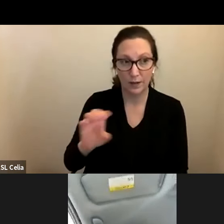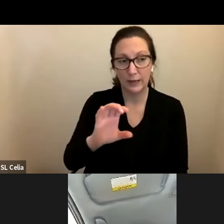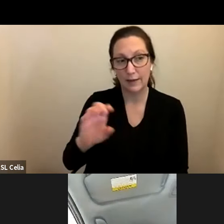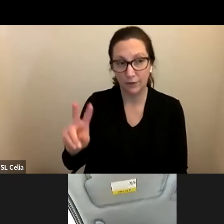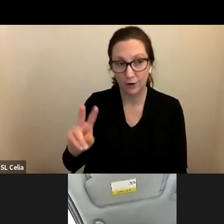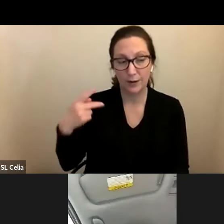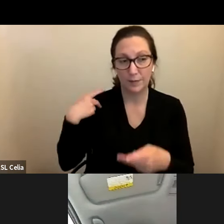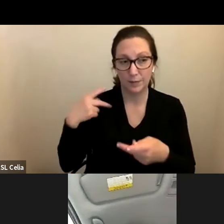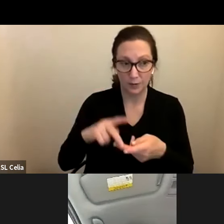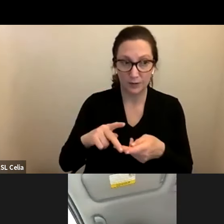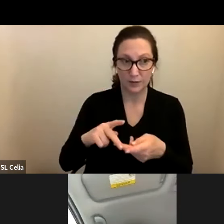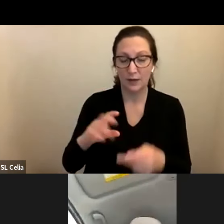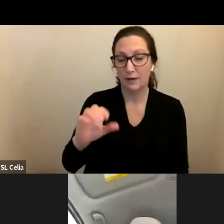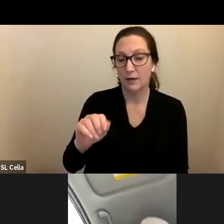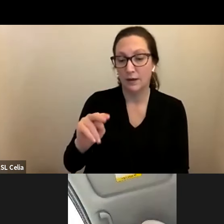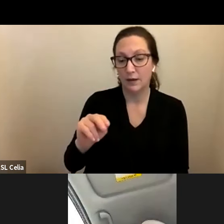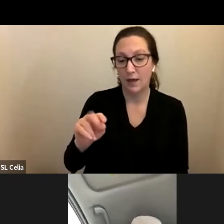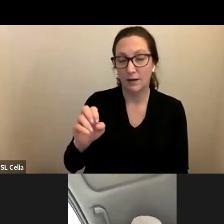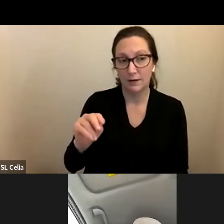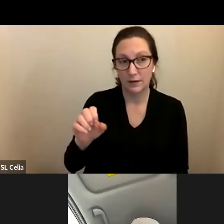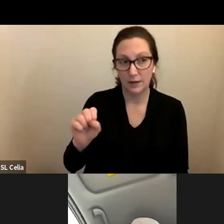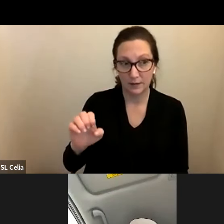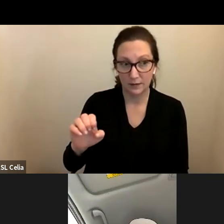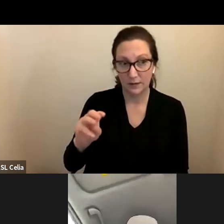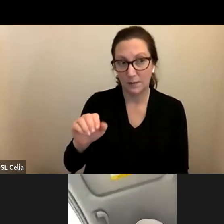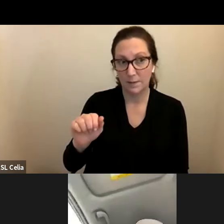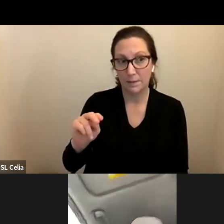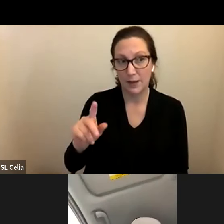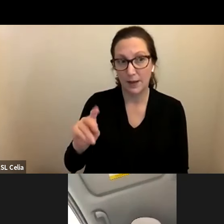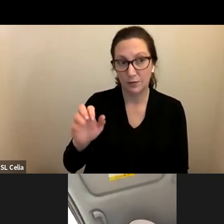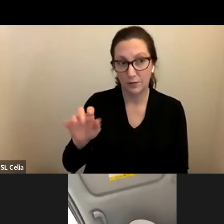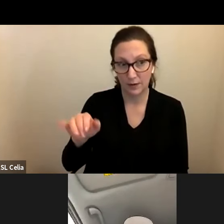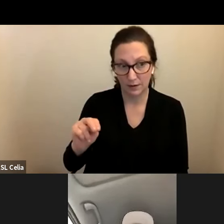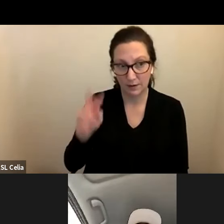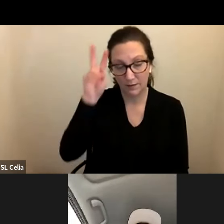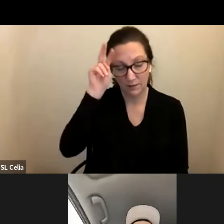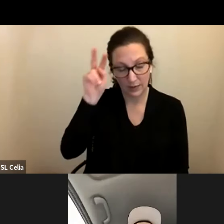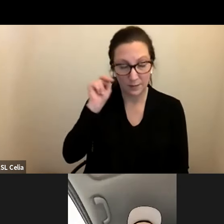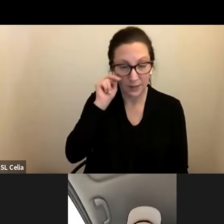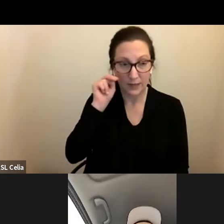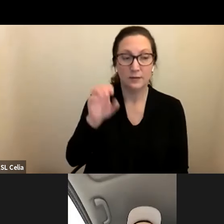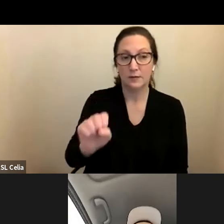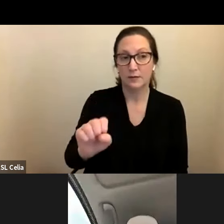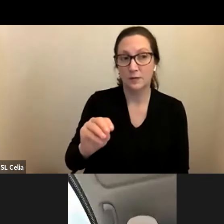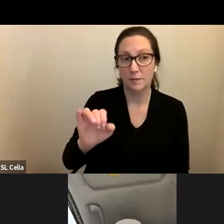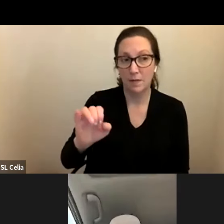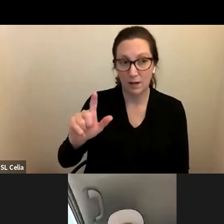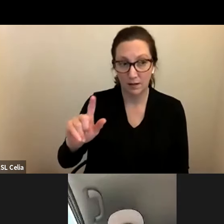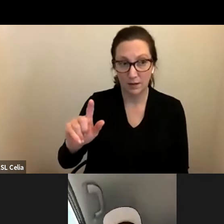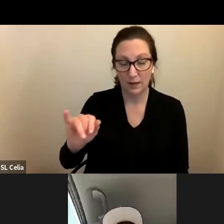Portuguese, Cantonese, Mandarin, Vietnamese, Somali, Arabic, and American Sign